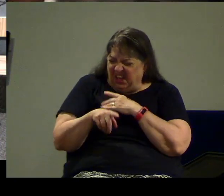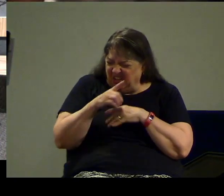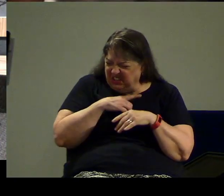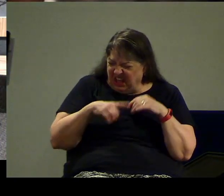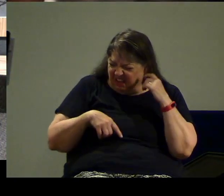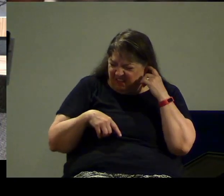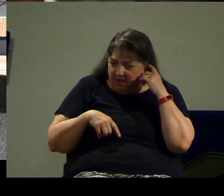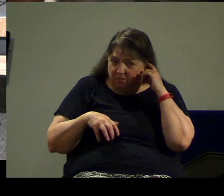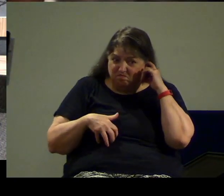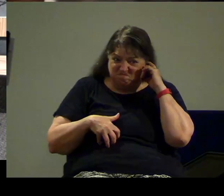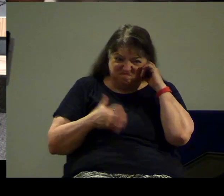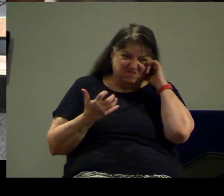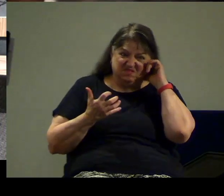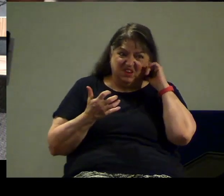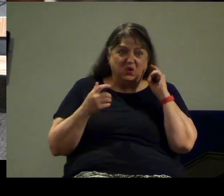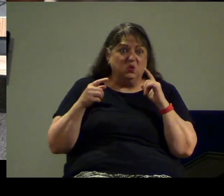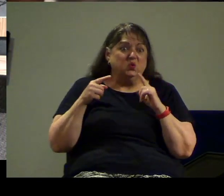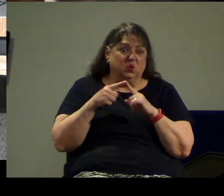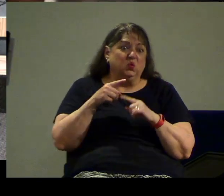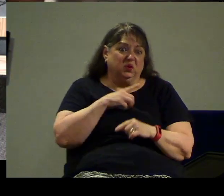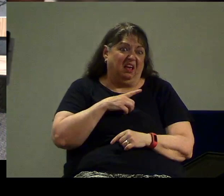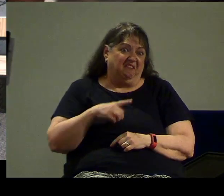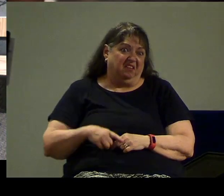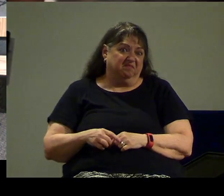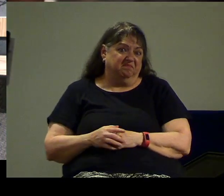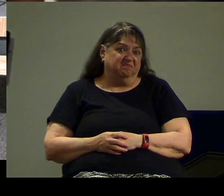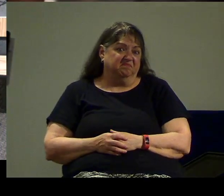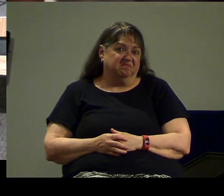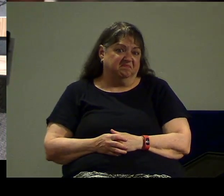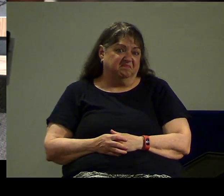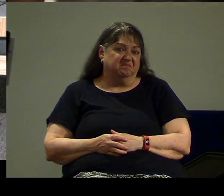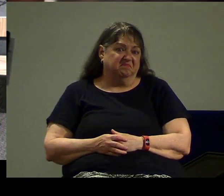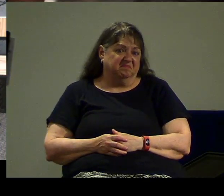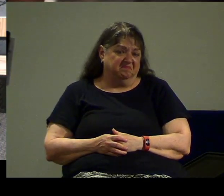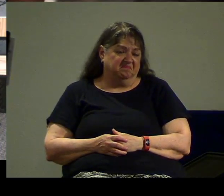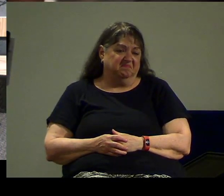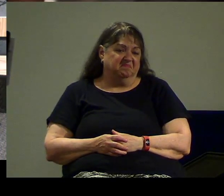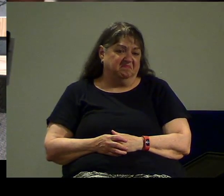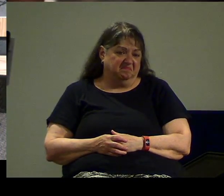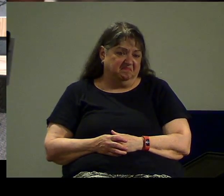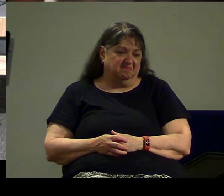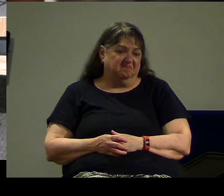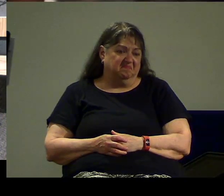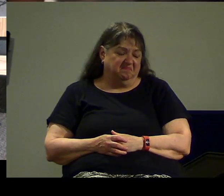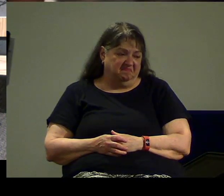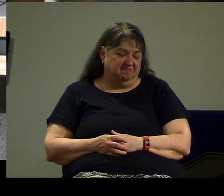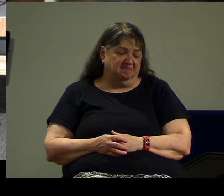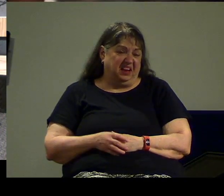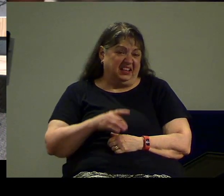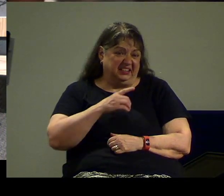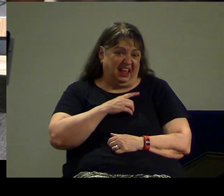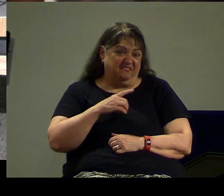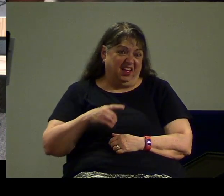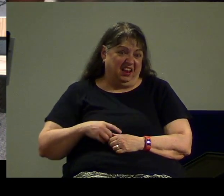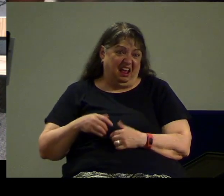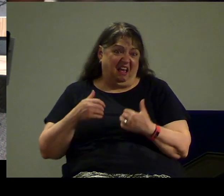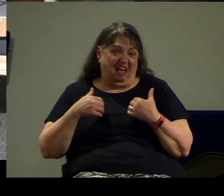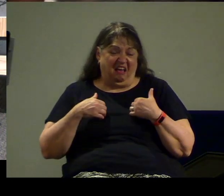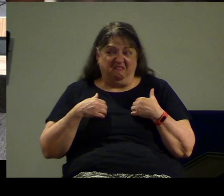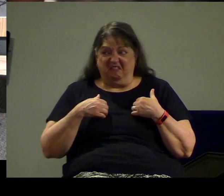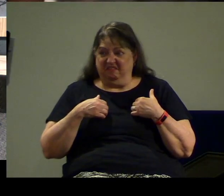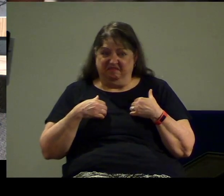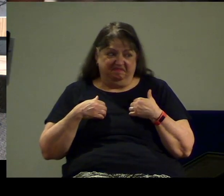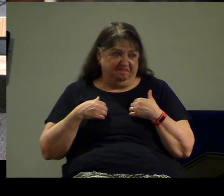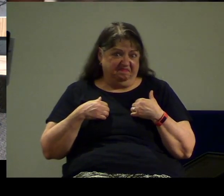They were angry at David, to say the least. And David was not in a good spot, was he? David was